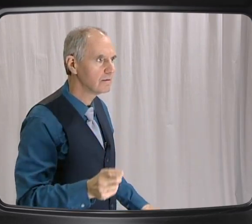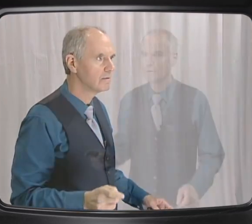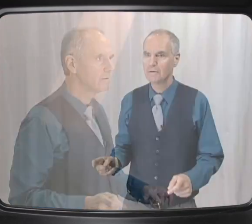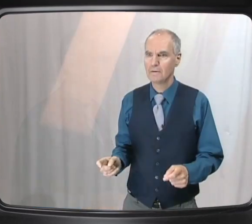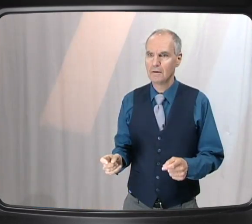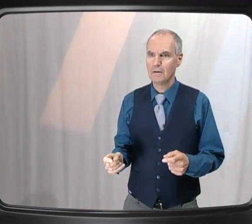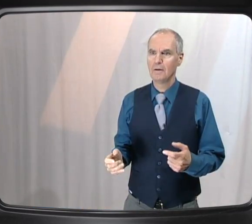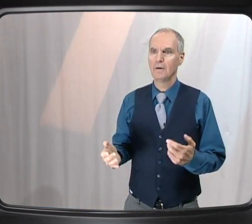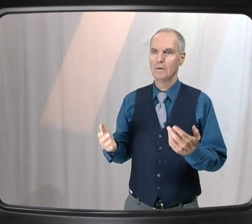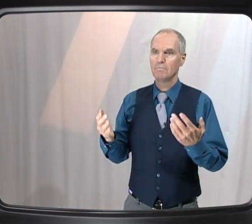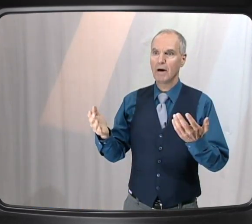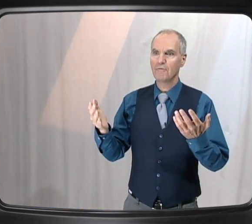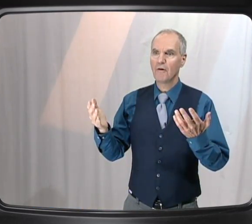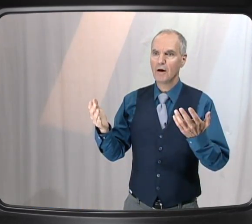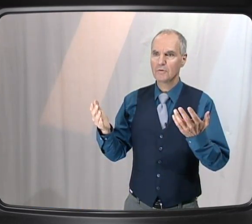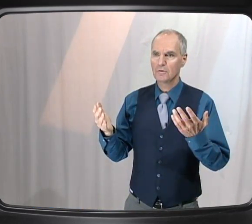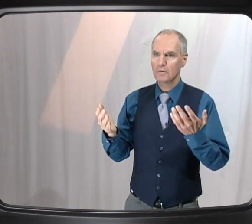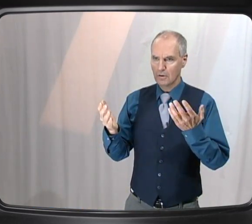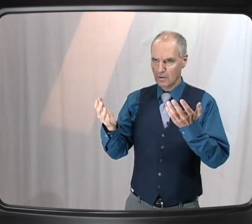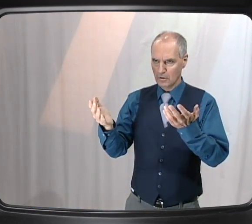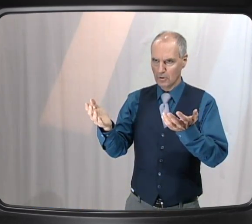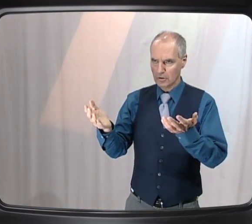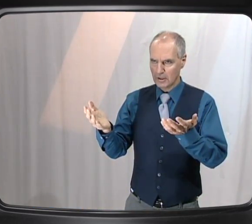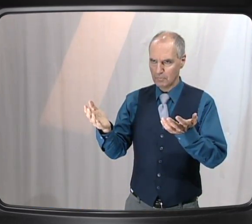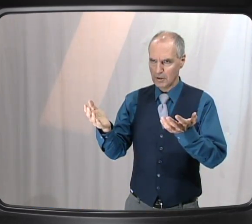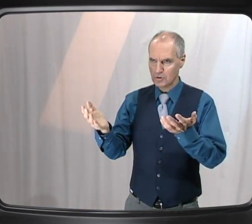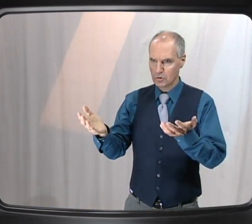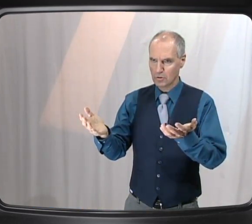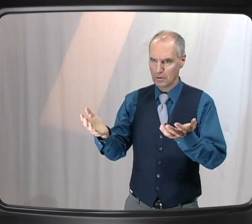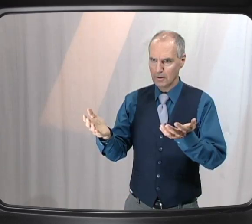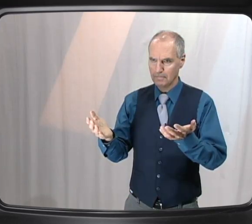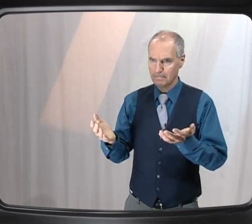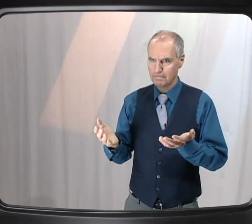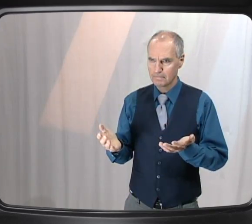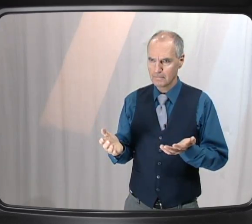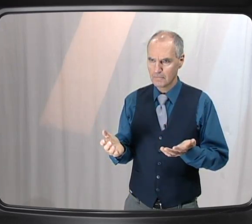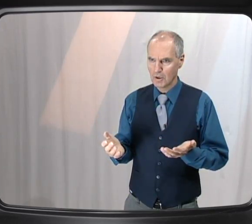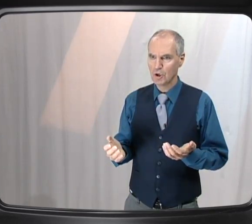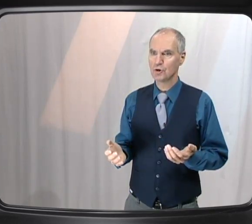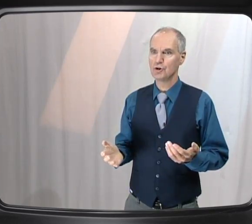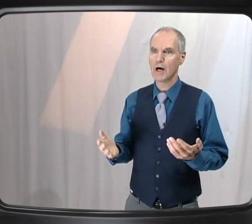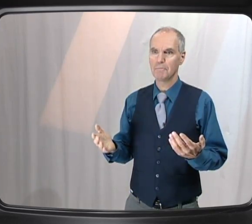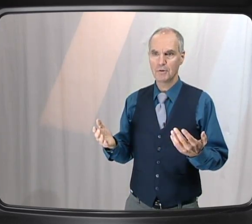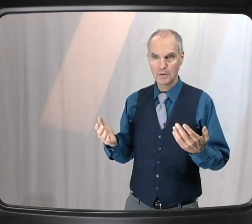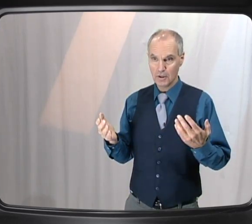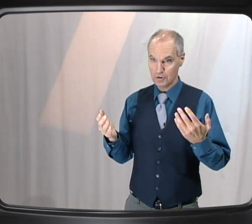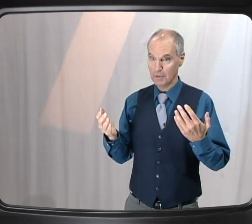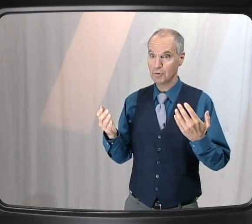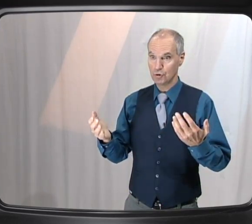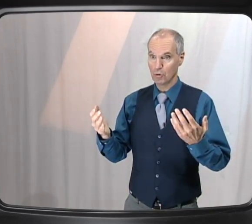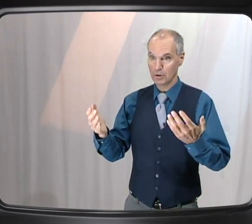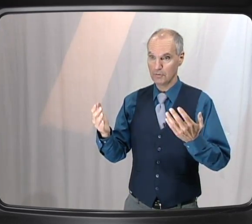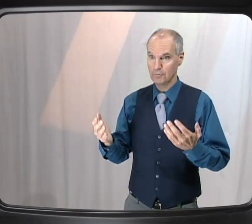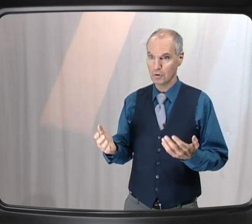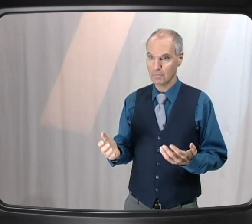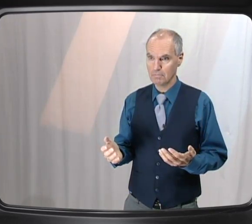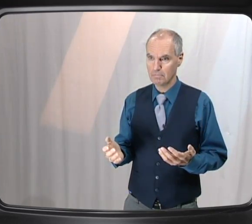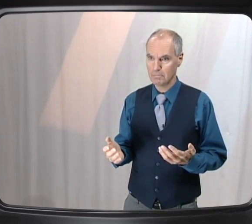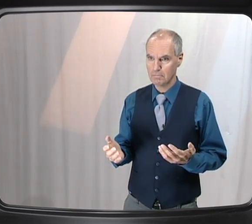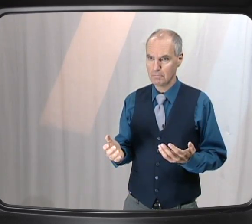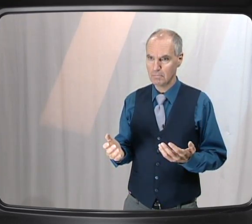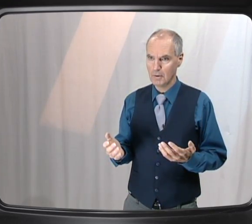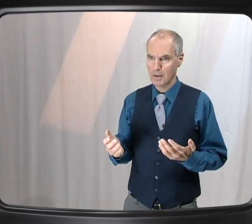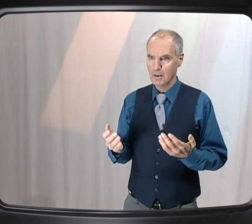one." My father looked at me sternly. "Jap is a pejorative